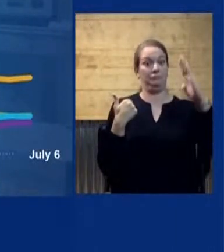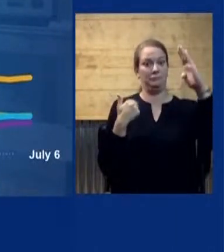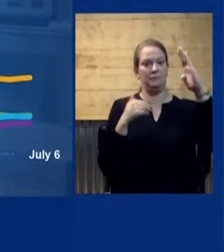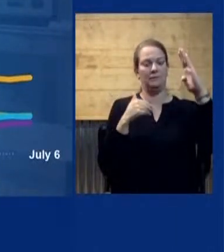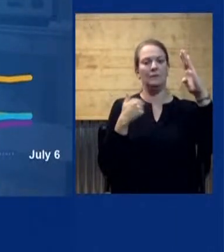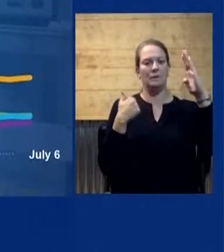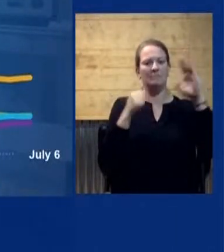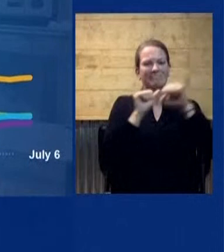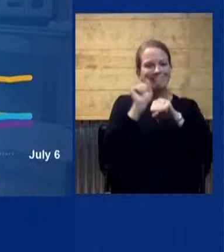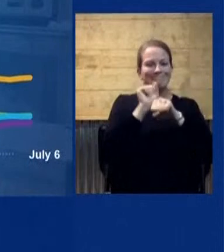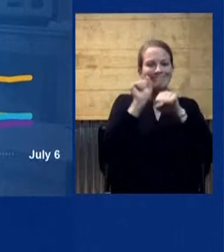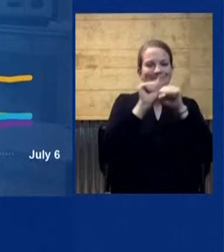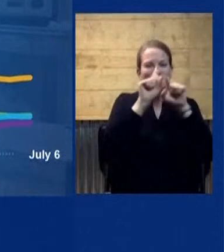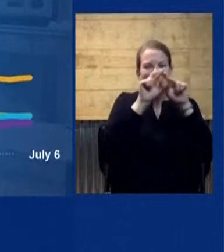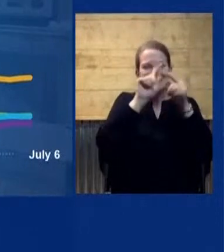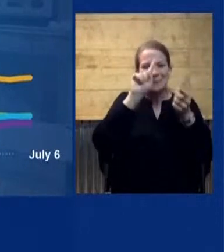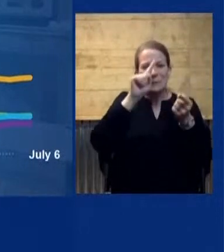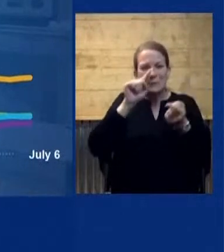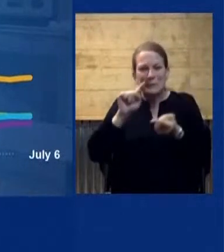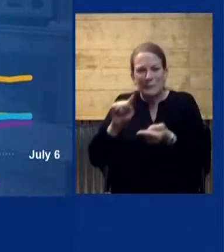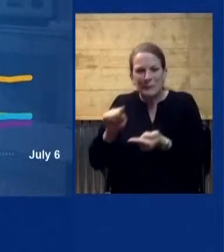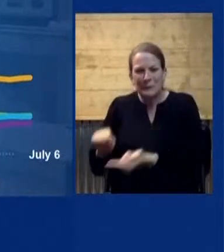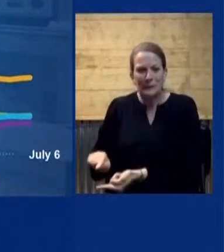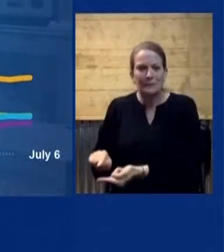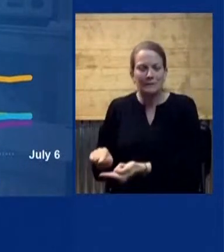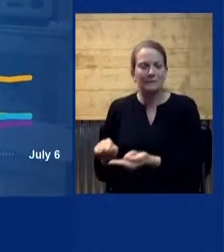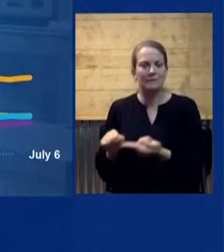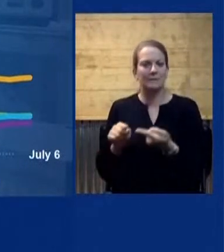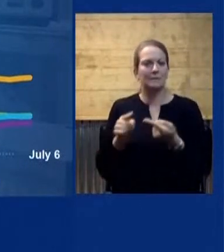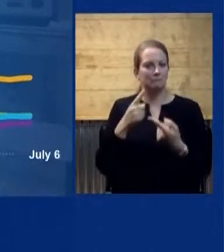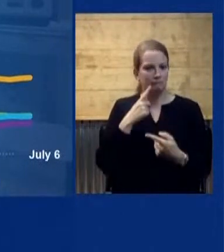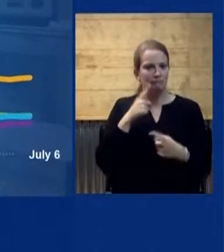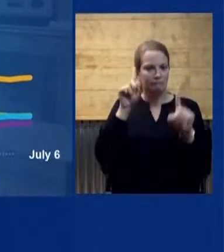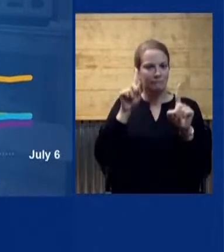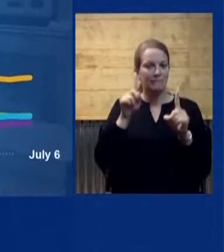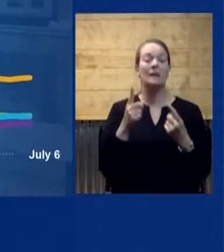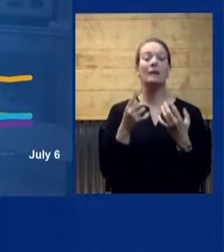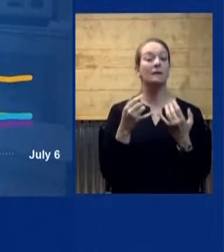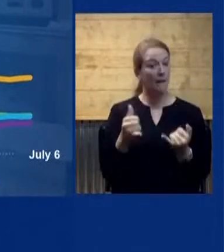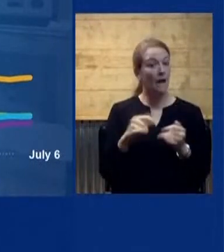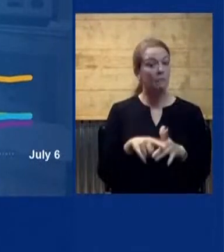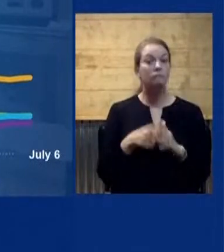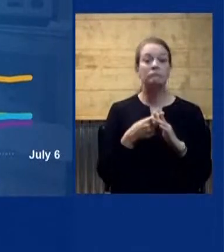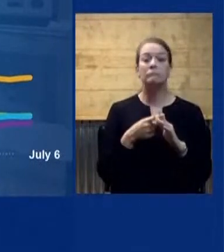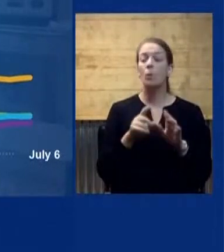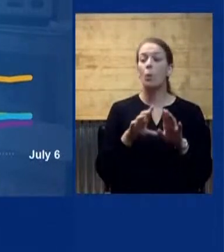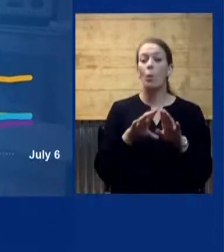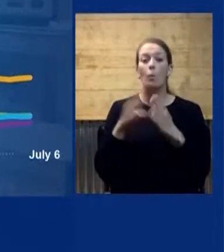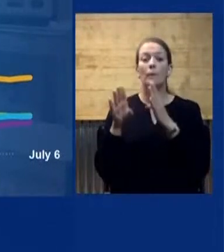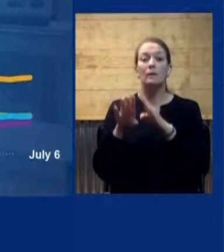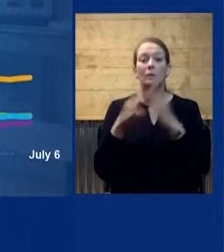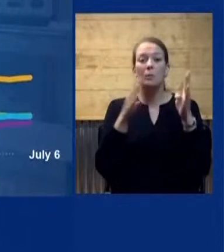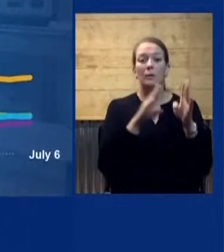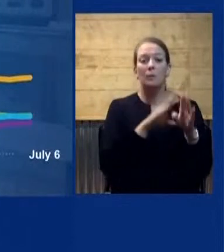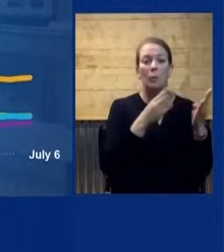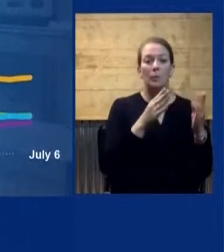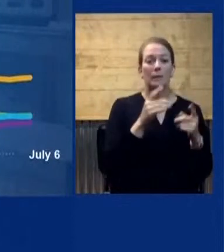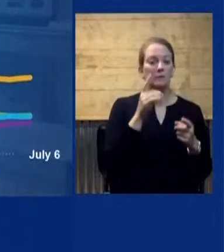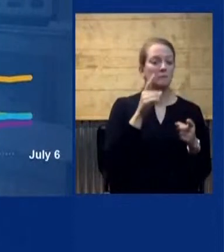New Yorkers did it. We're now in reopening, different regions in different